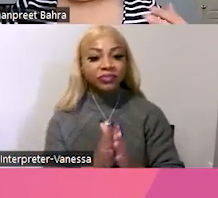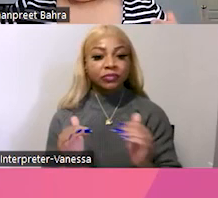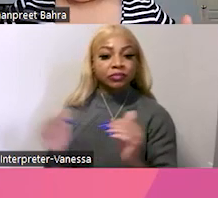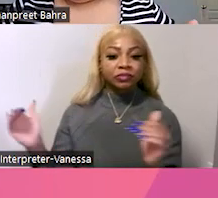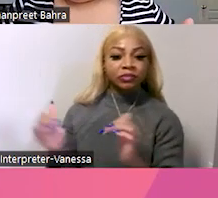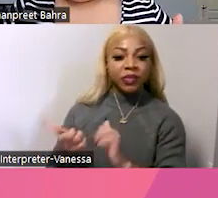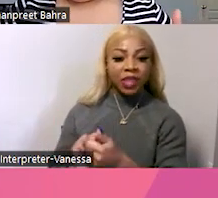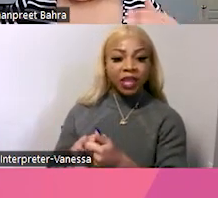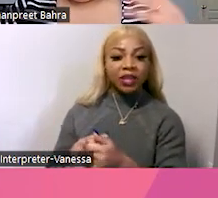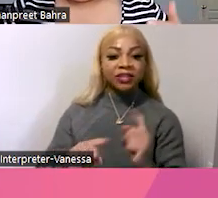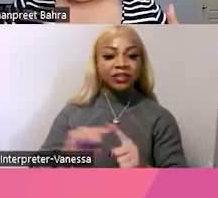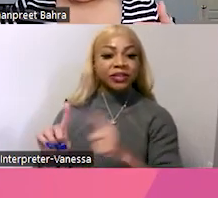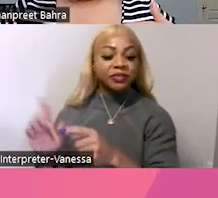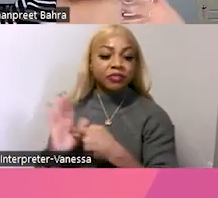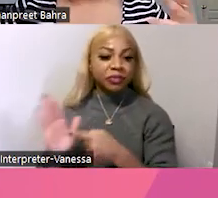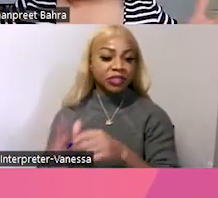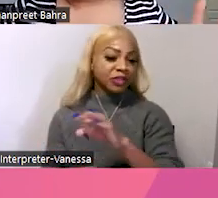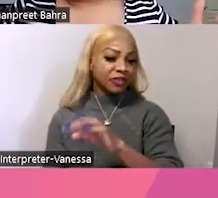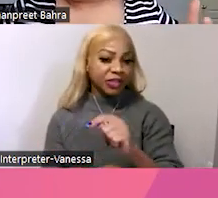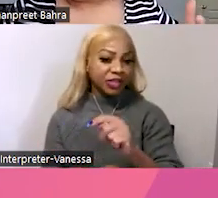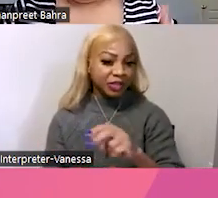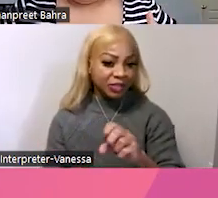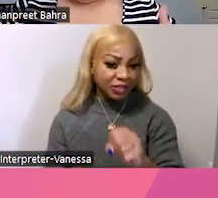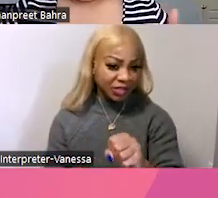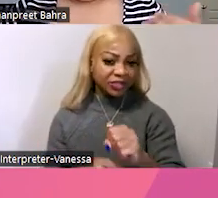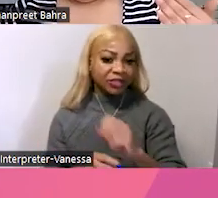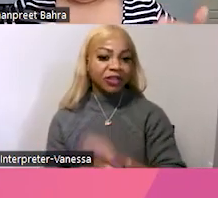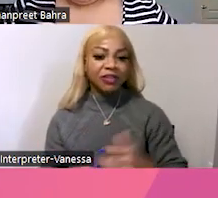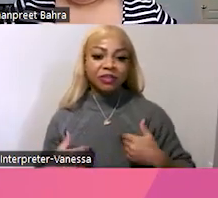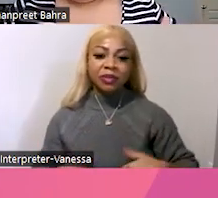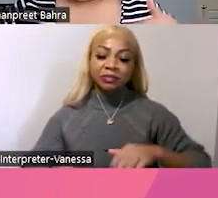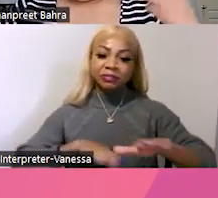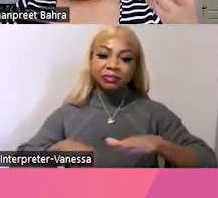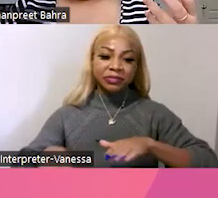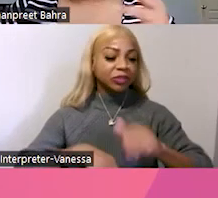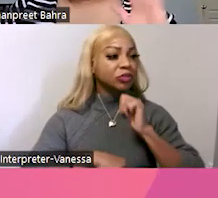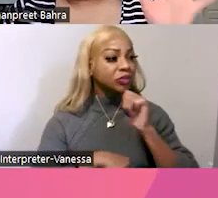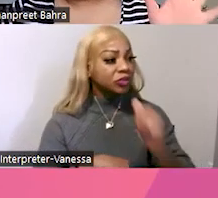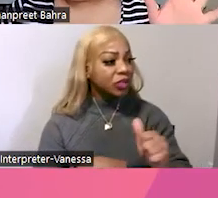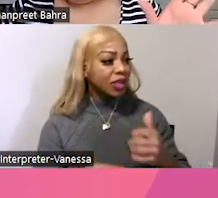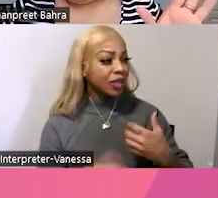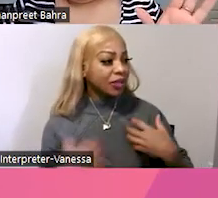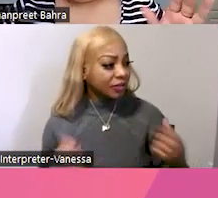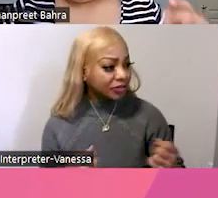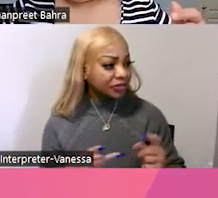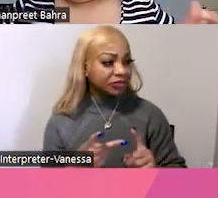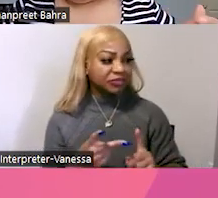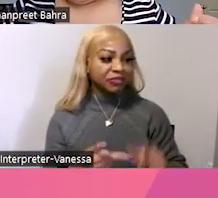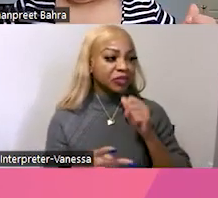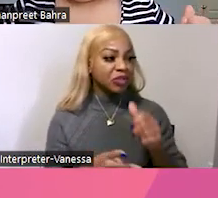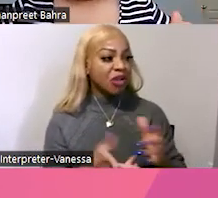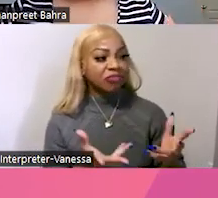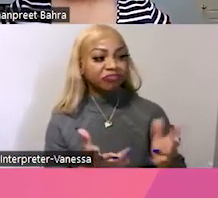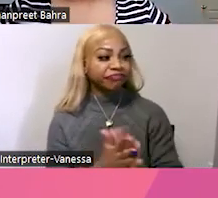these representations of fatness as a bodily behavior that is unhealthy, abnormal, and not a standardized version of